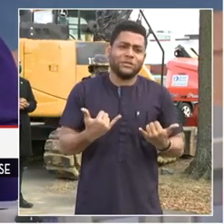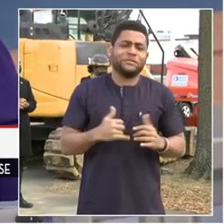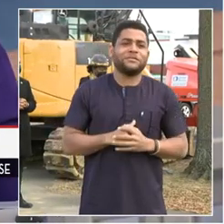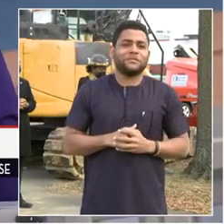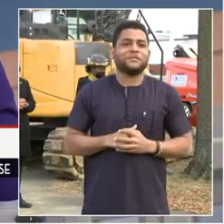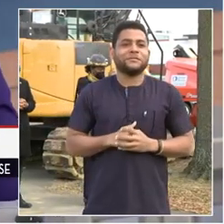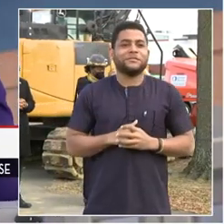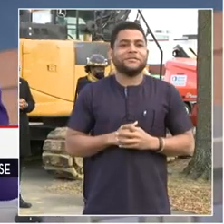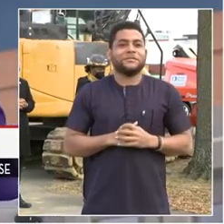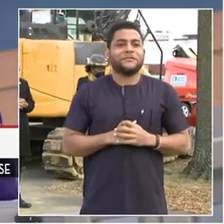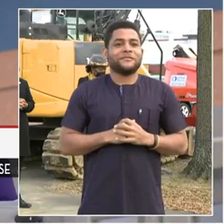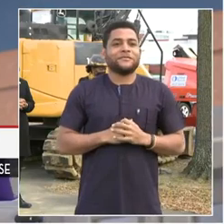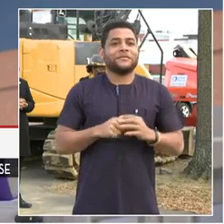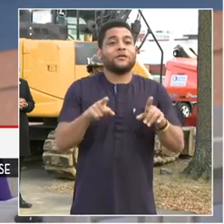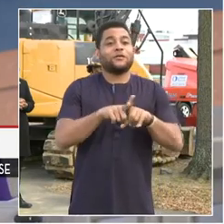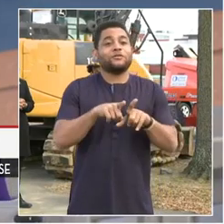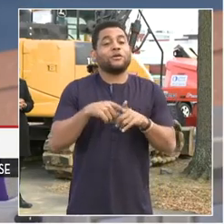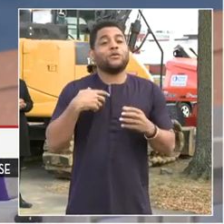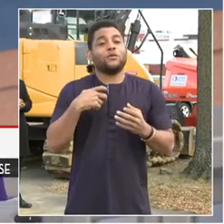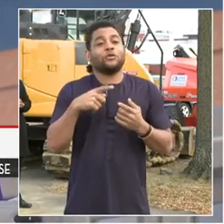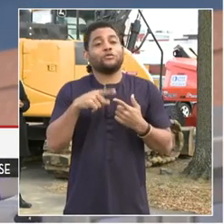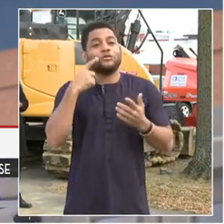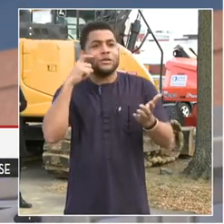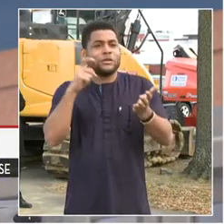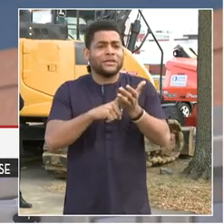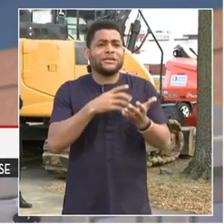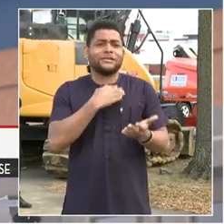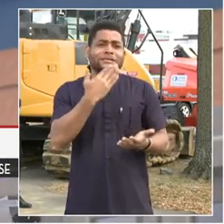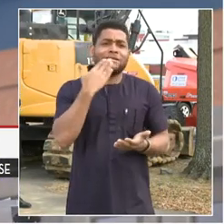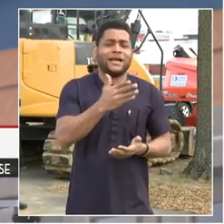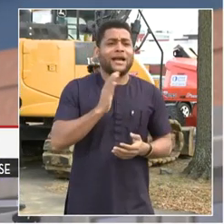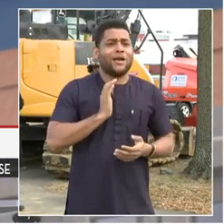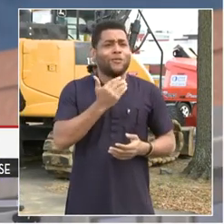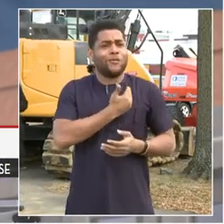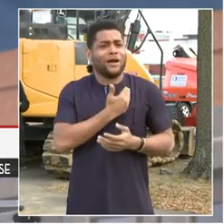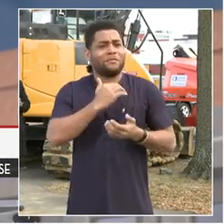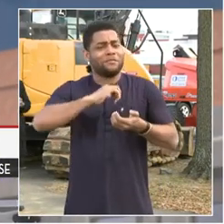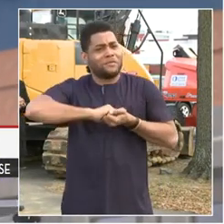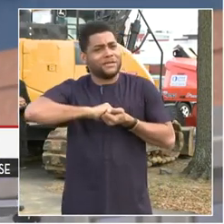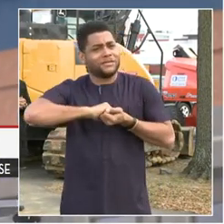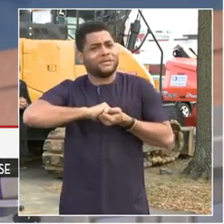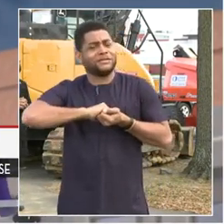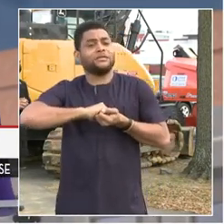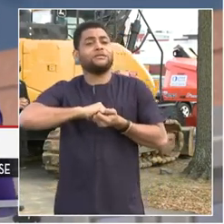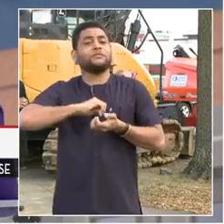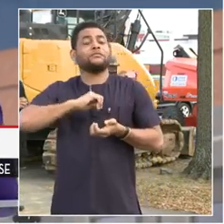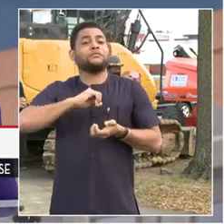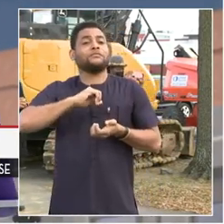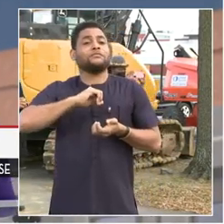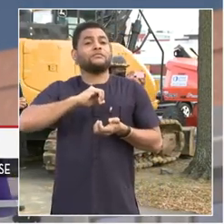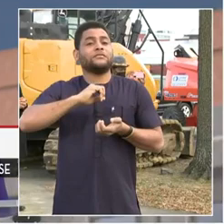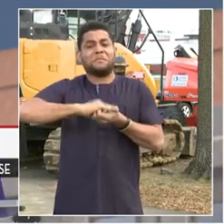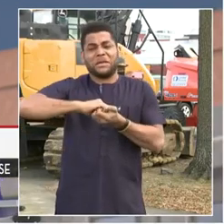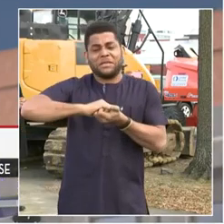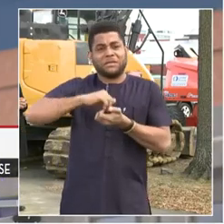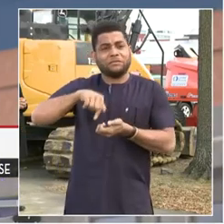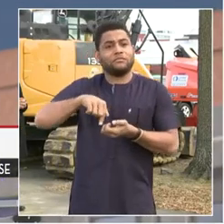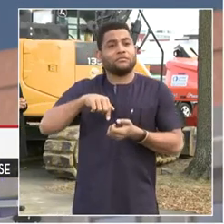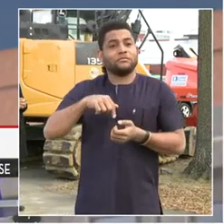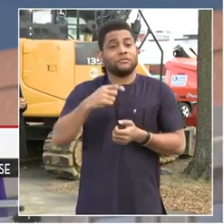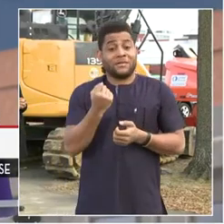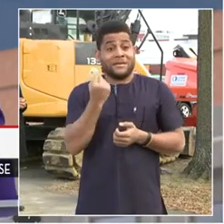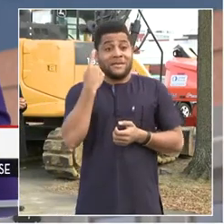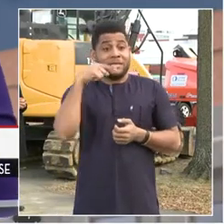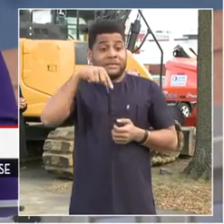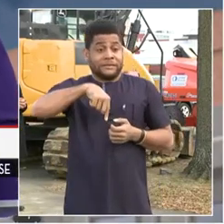I also want to acknowledge and thank our partners. There are a lot of moving parts, which I